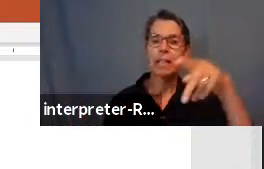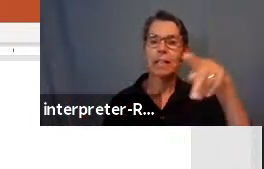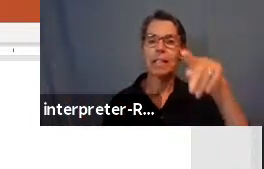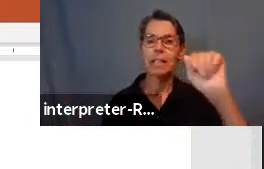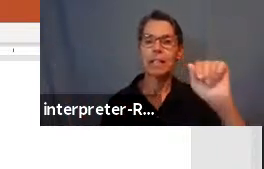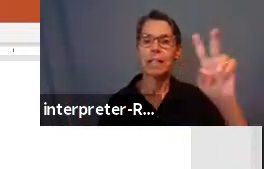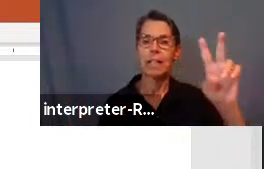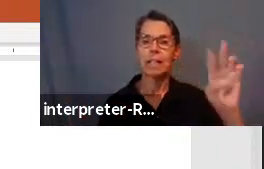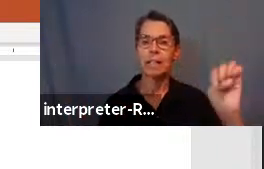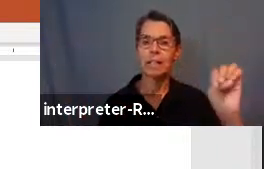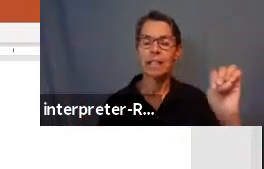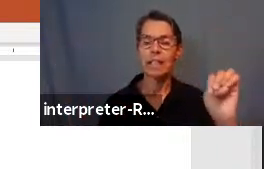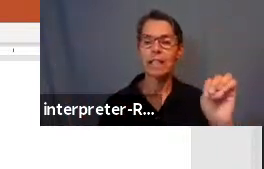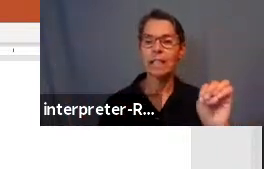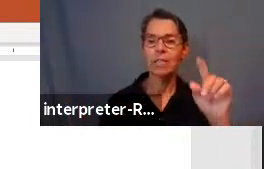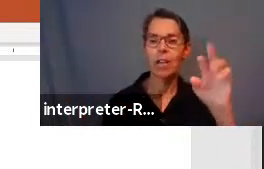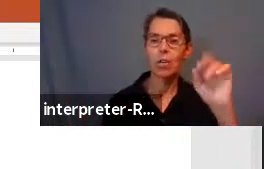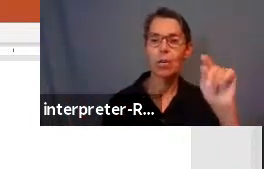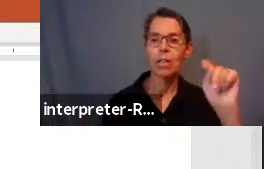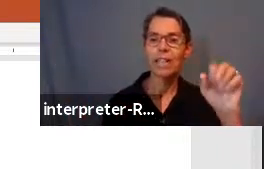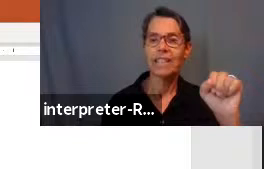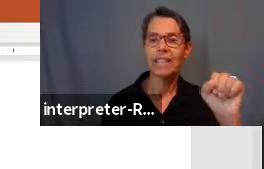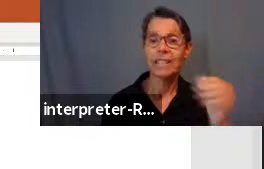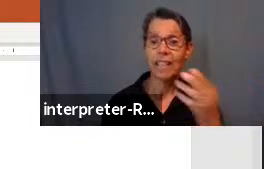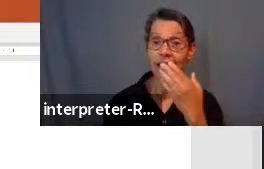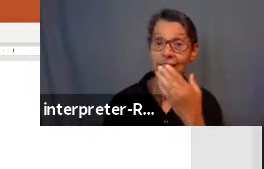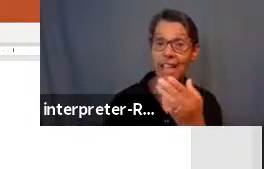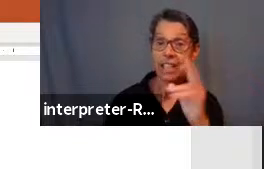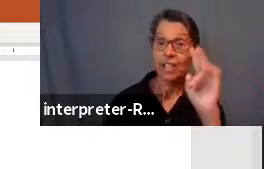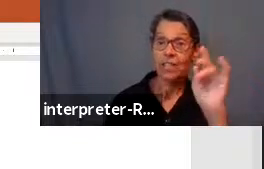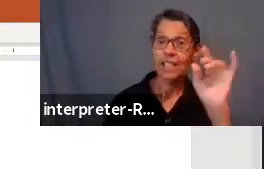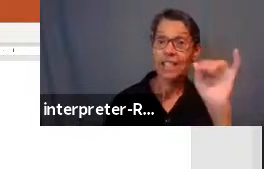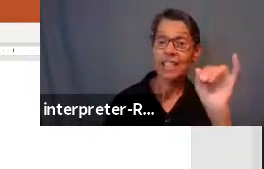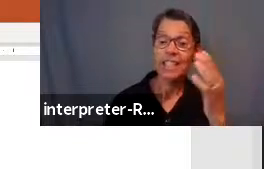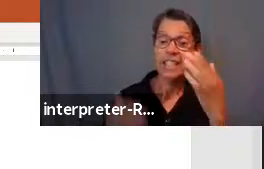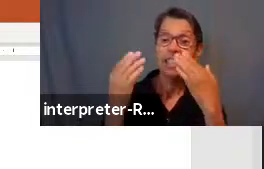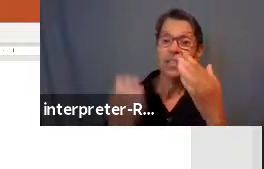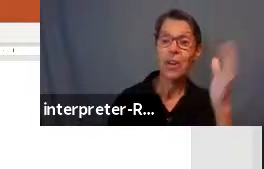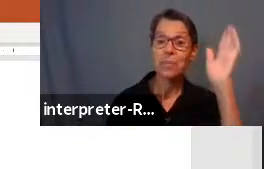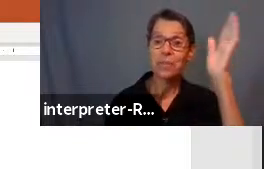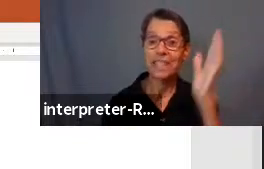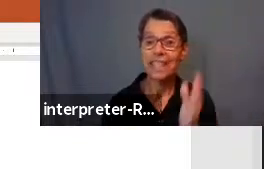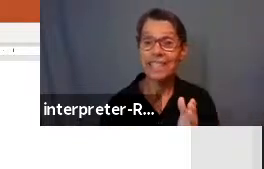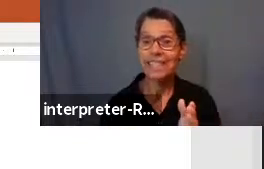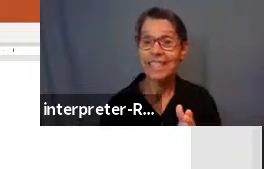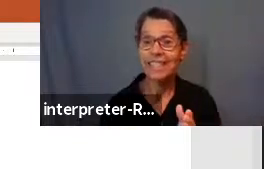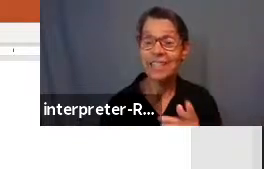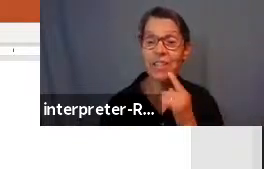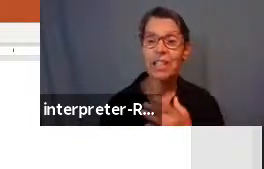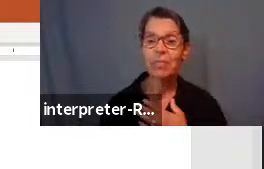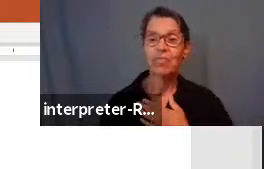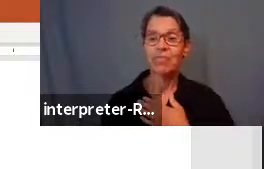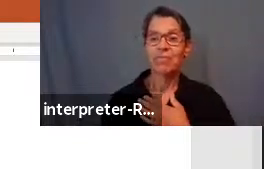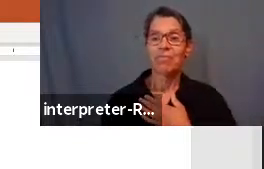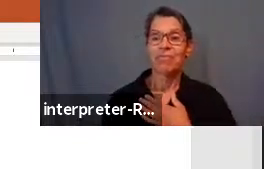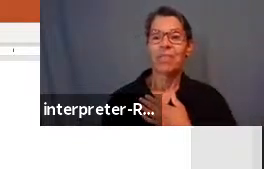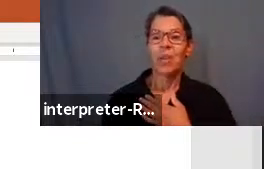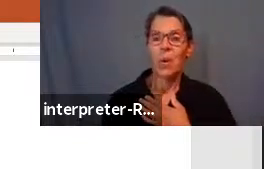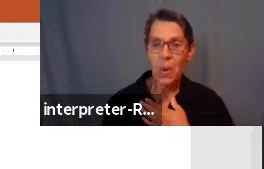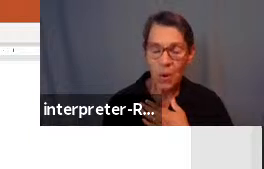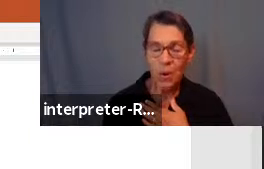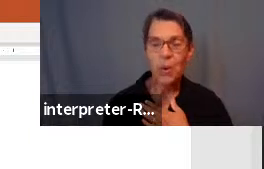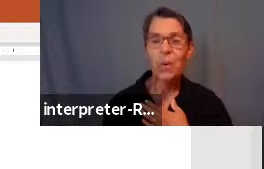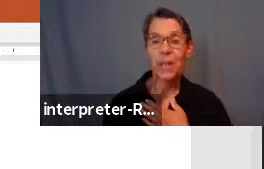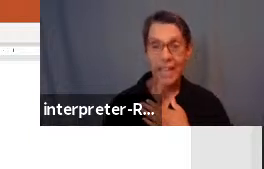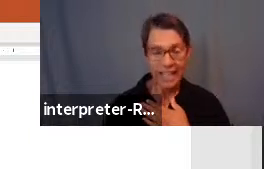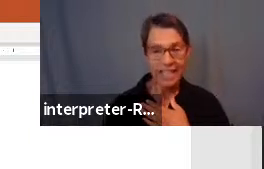Thank you, Vicki, and thank you to our presenters. What really struck me was leveraging